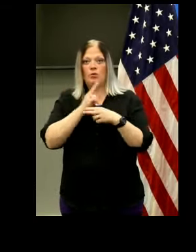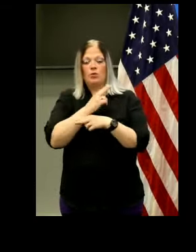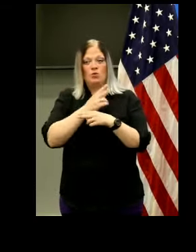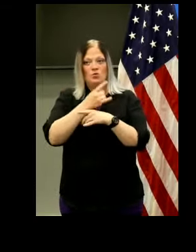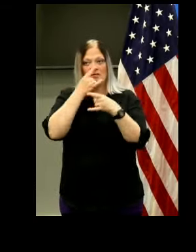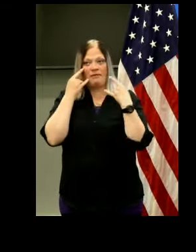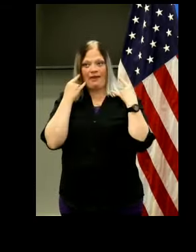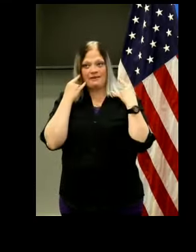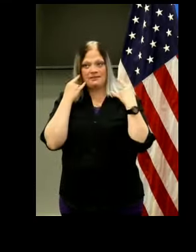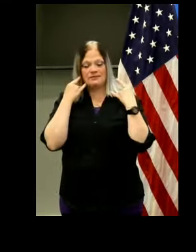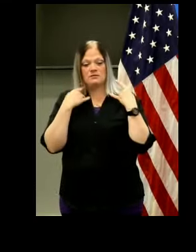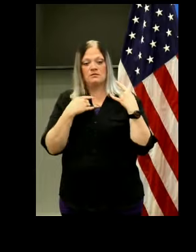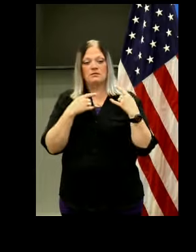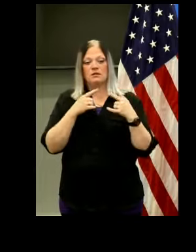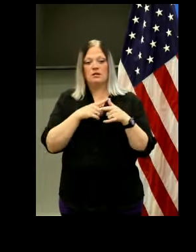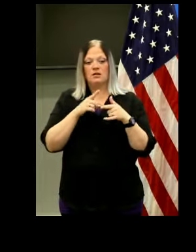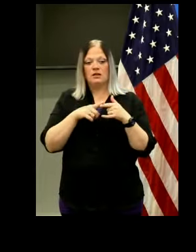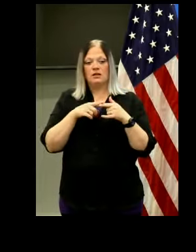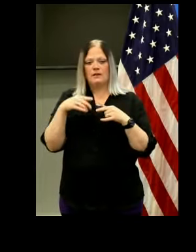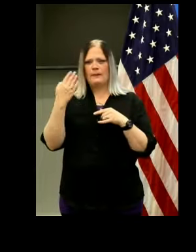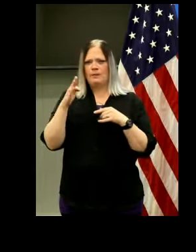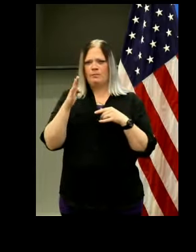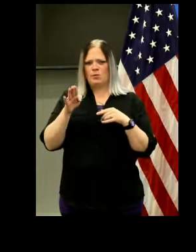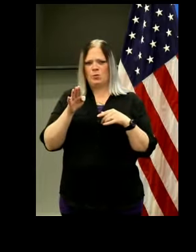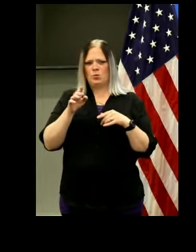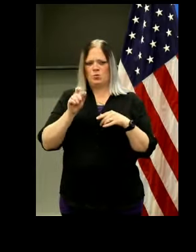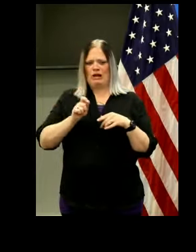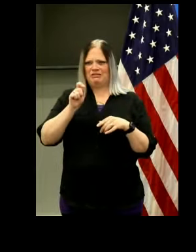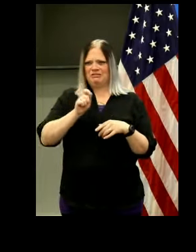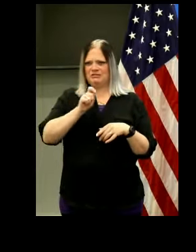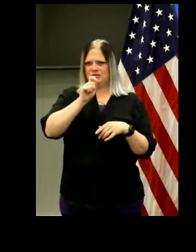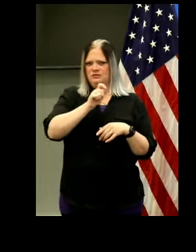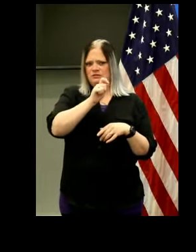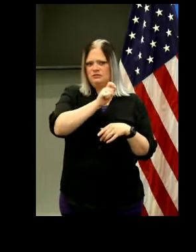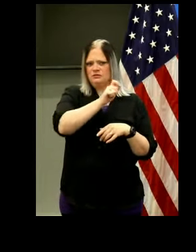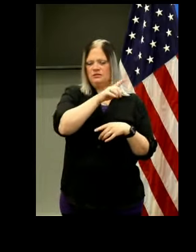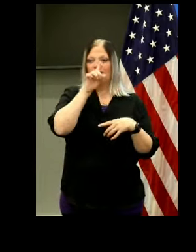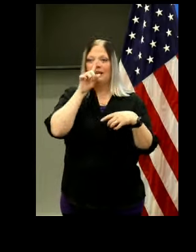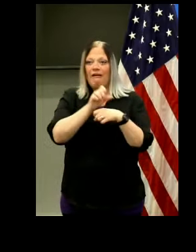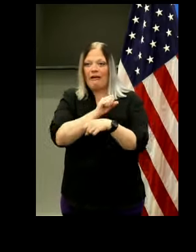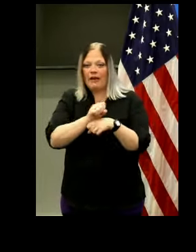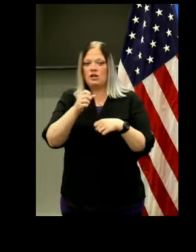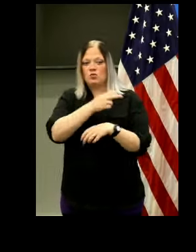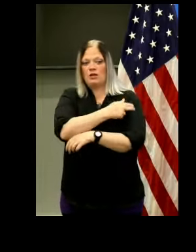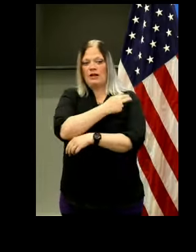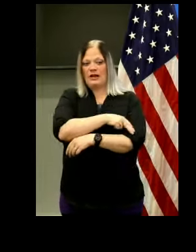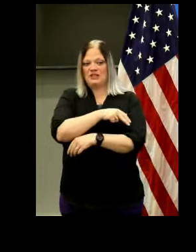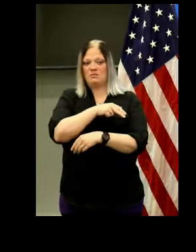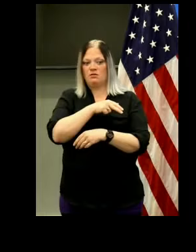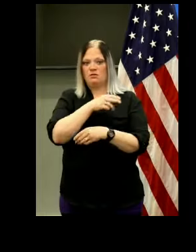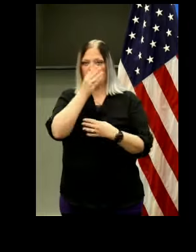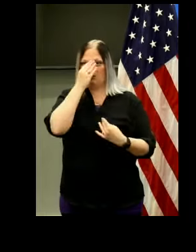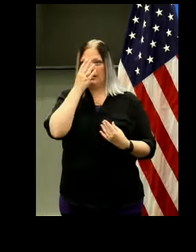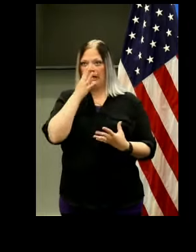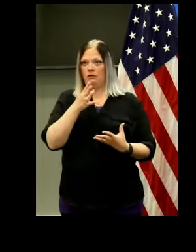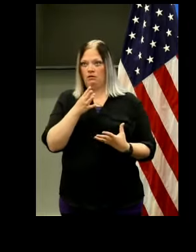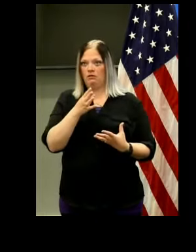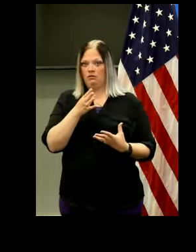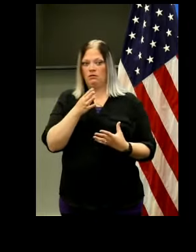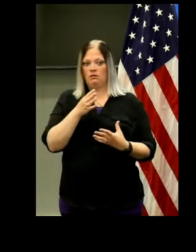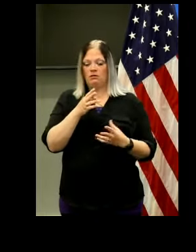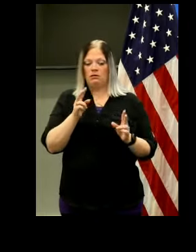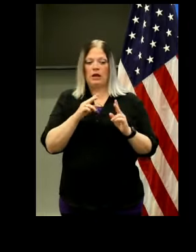masks. And then the blue dots correspond to the actual hospital census data that we have. So you can see